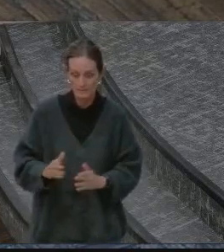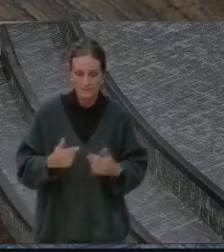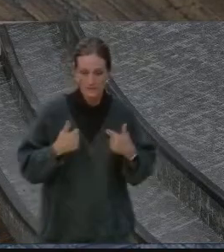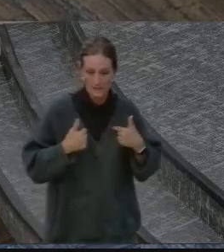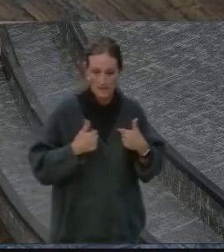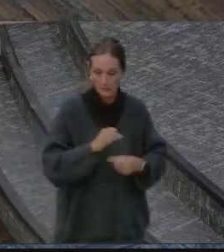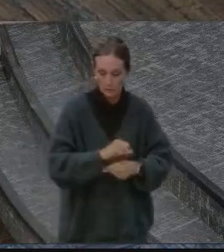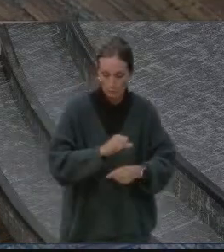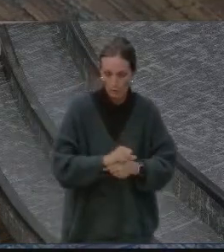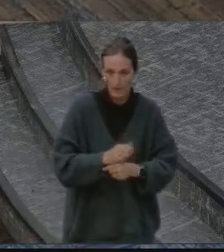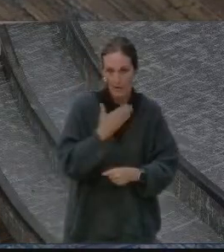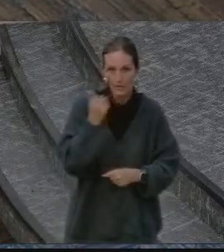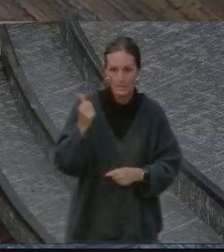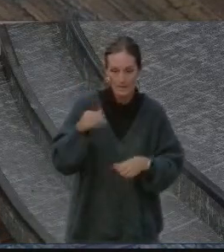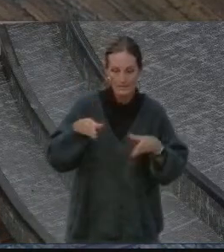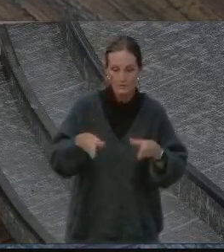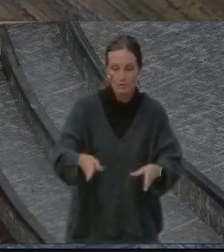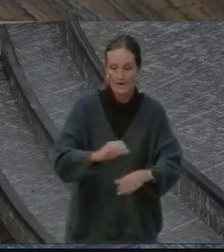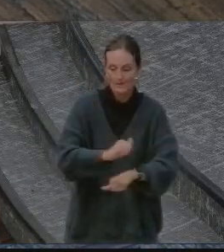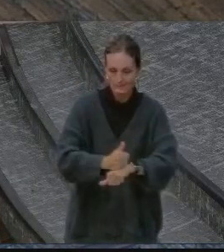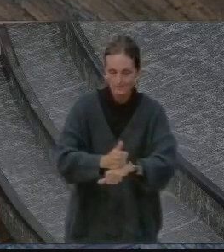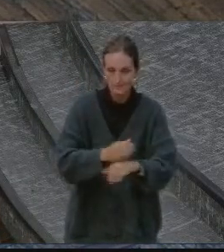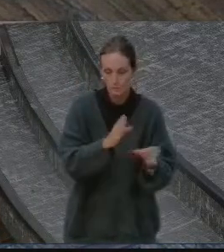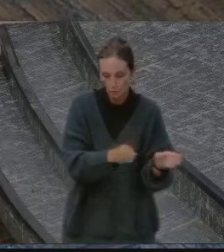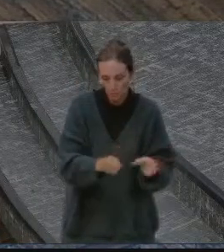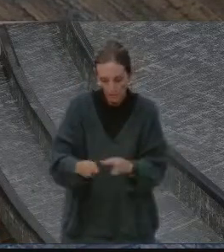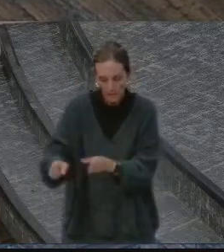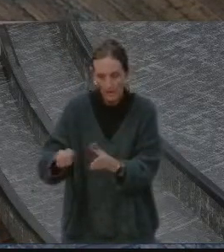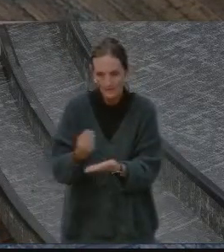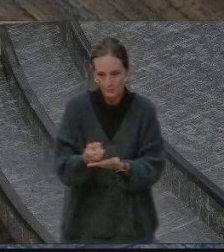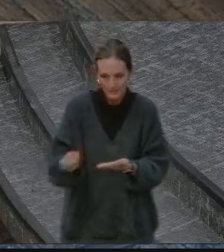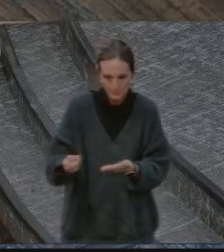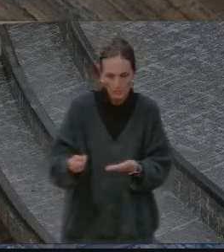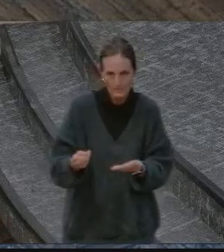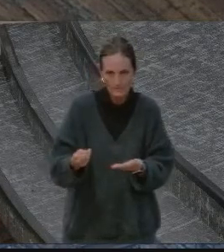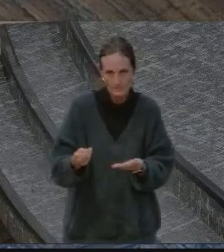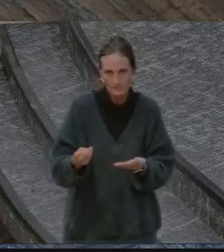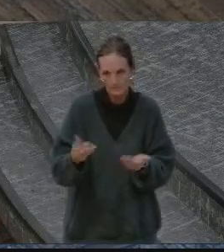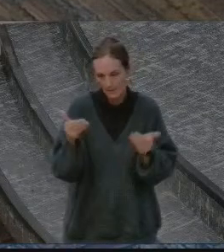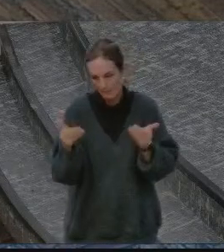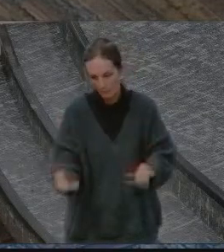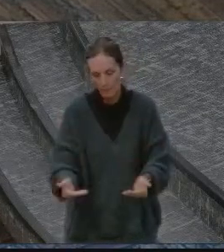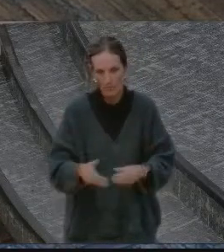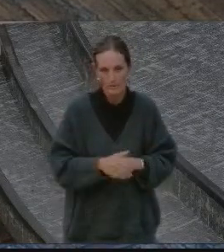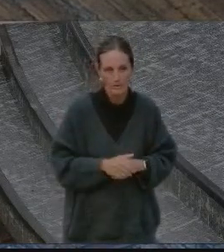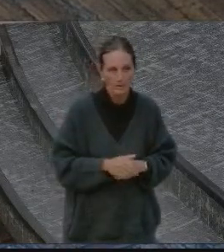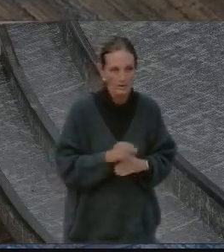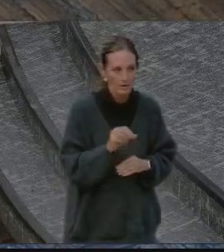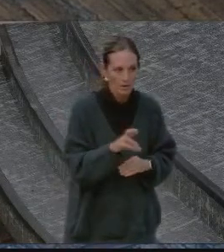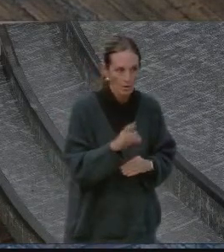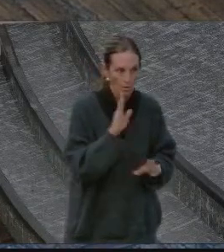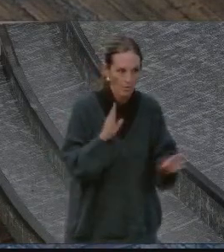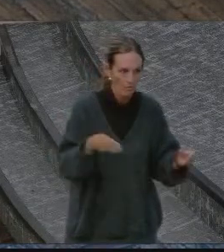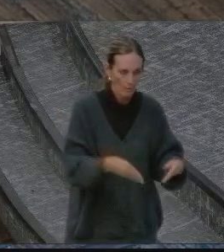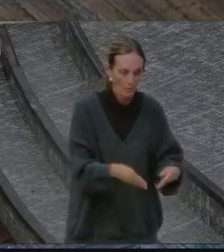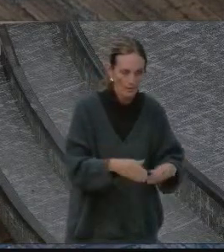ways to organize our resources as we move forward. Our focus area number 5 kind of hits